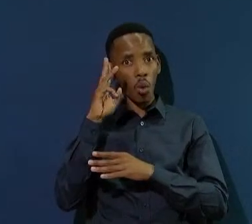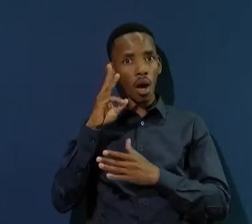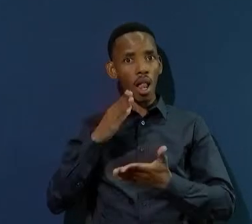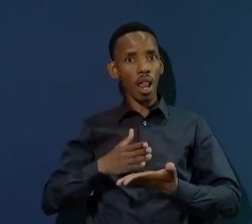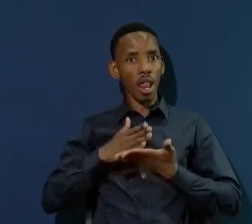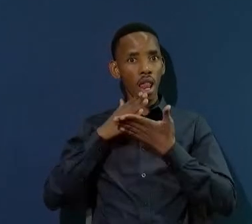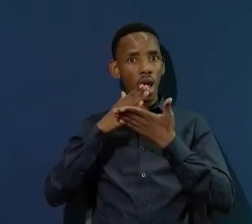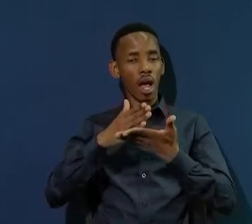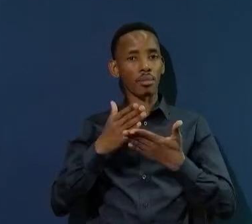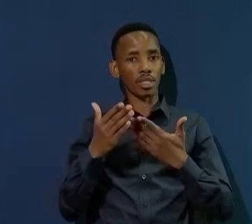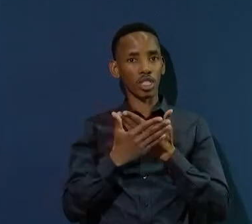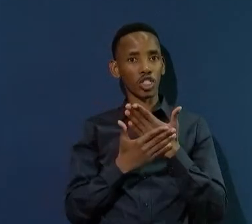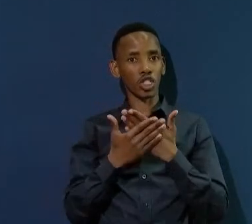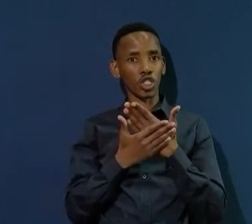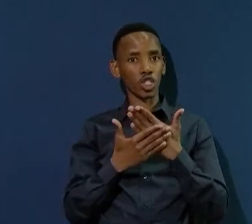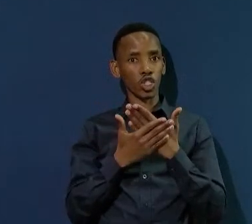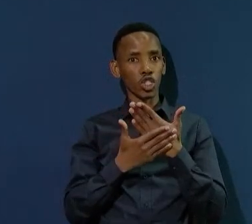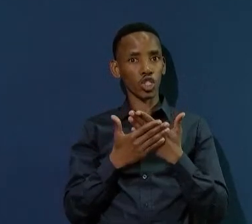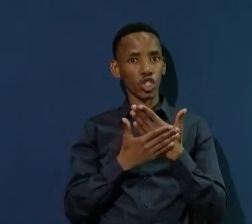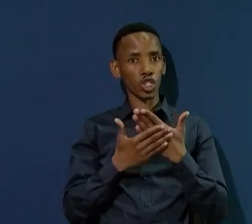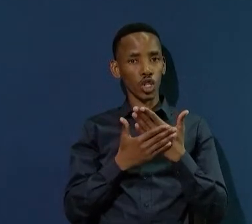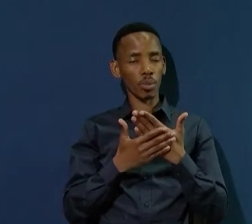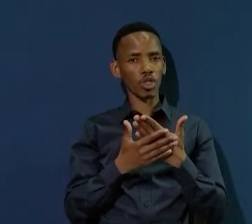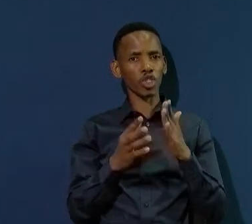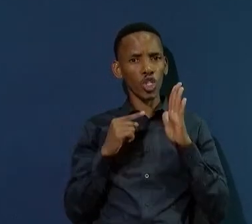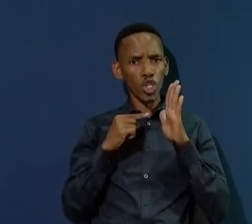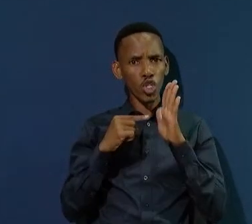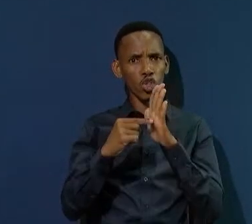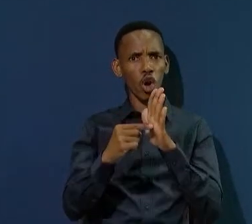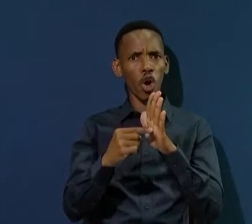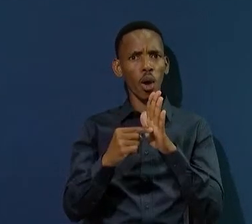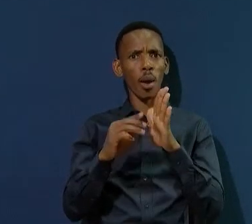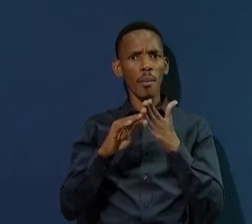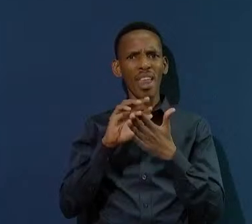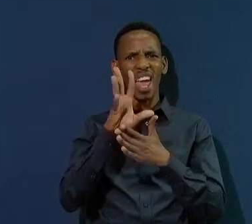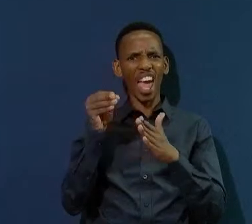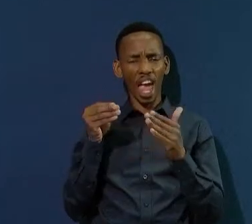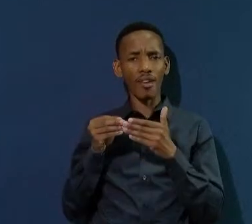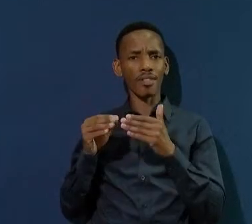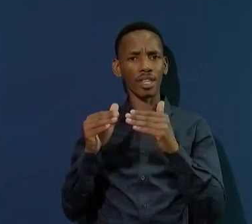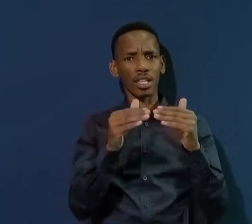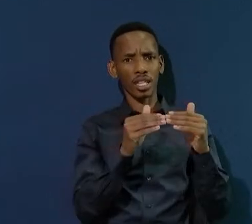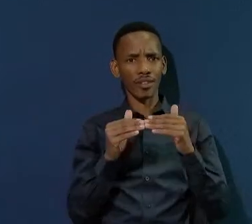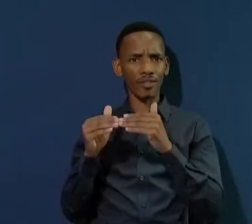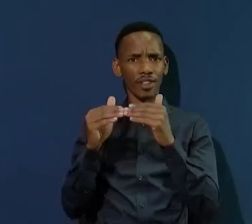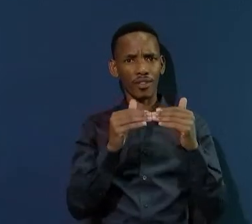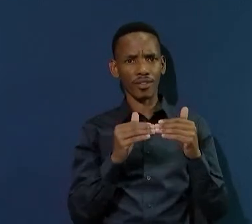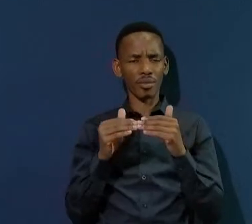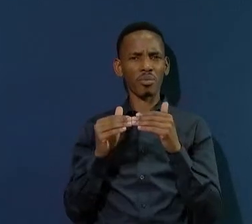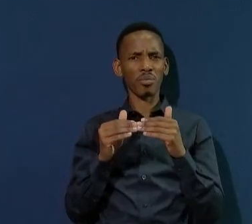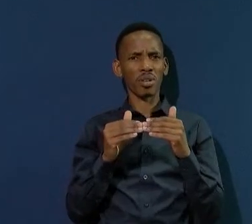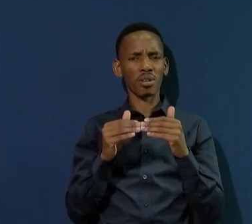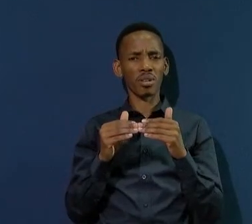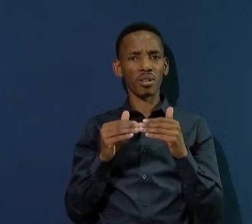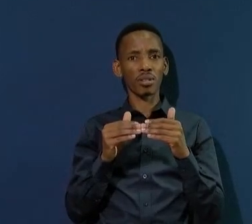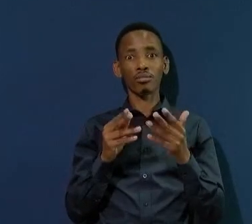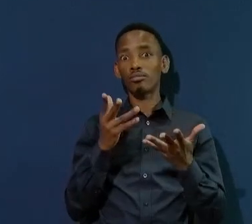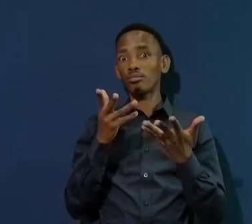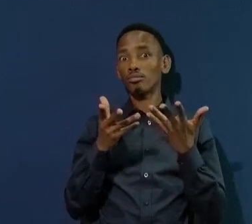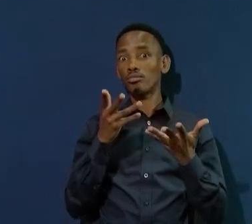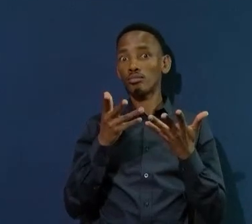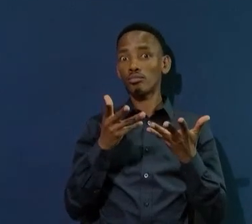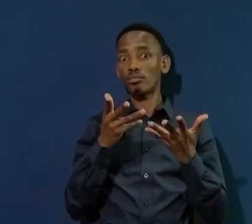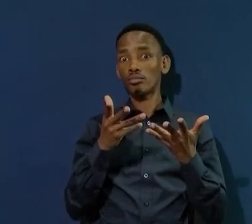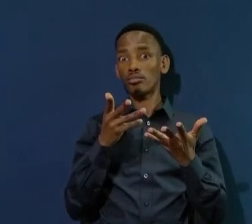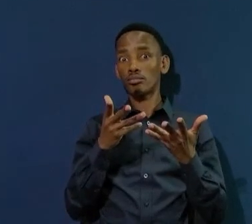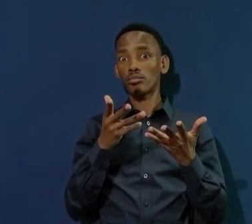terms of enlarging the democratic process, can enhance the democratic process, should it not be an investment? Gore gongwe re ka